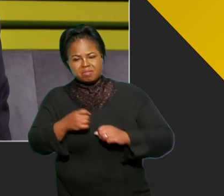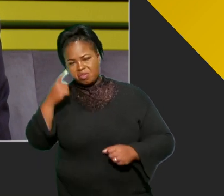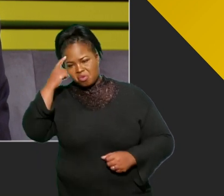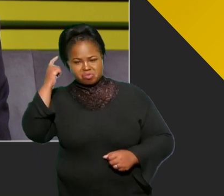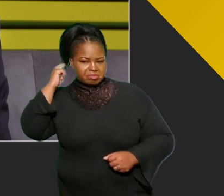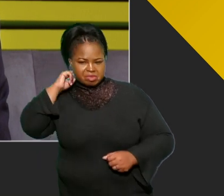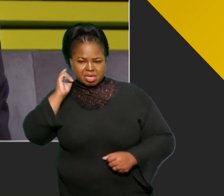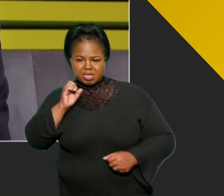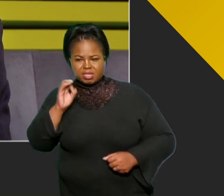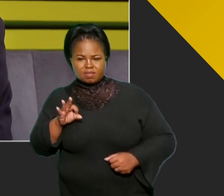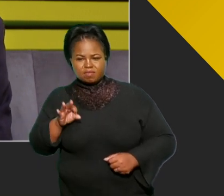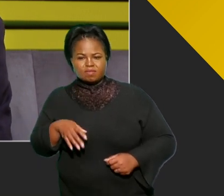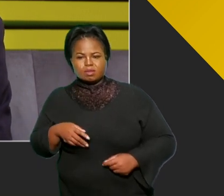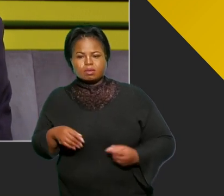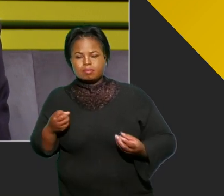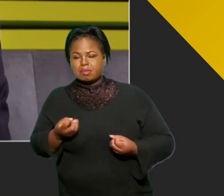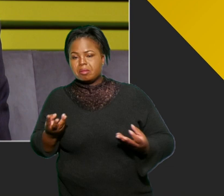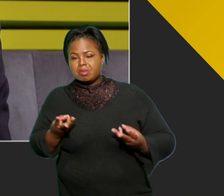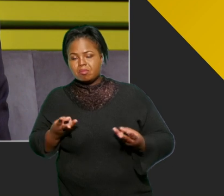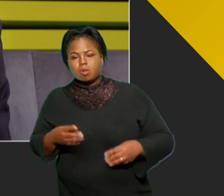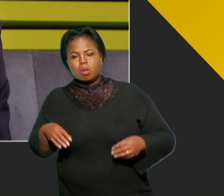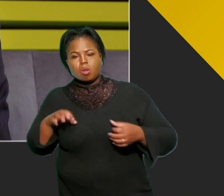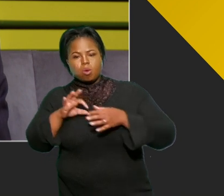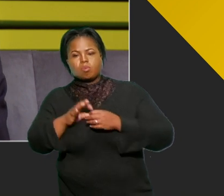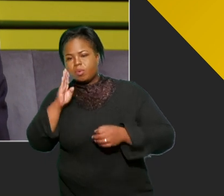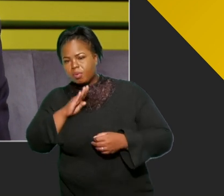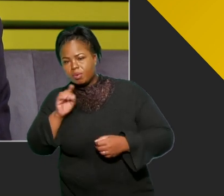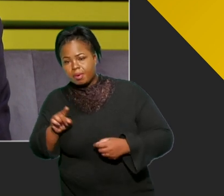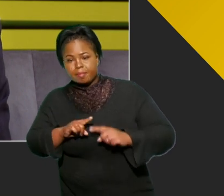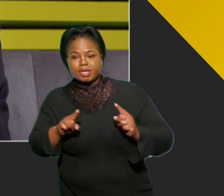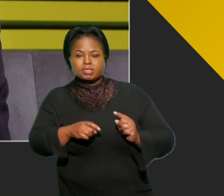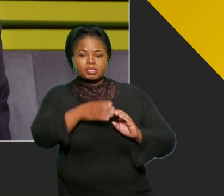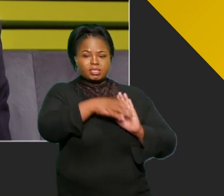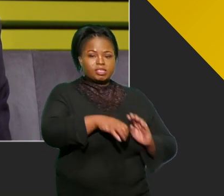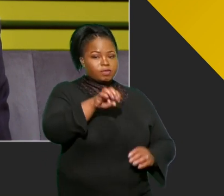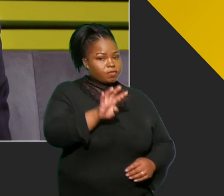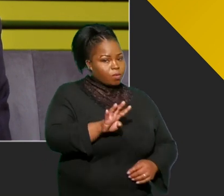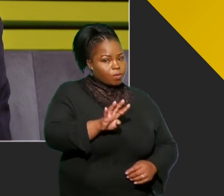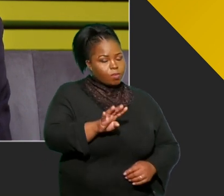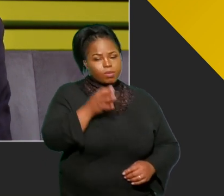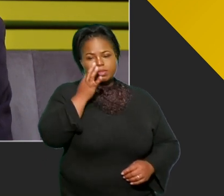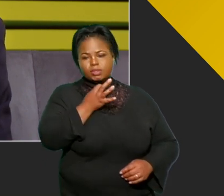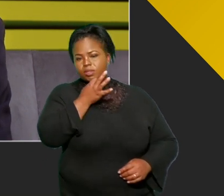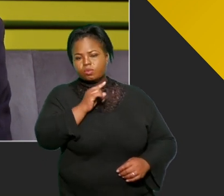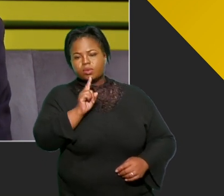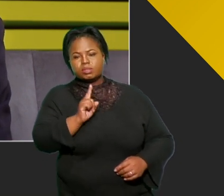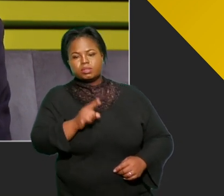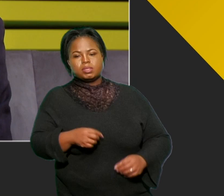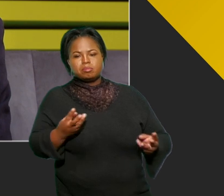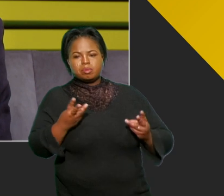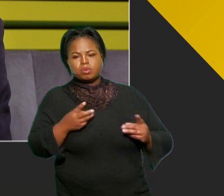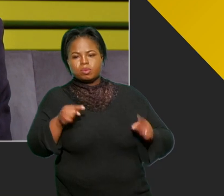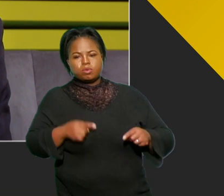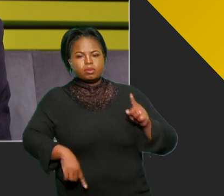that eviction is going to lead to homelessness or not. Okay. While Section 4, it says that people, they should not